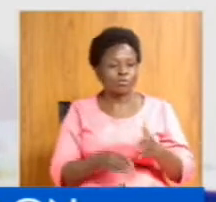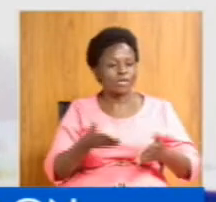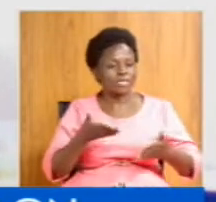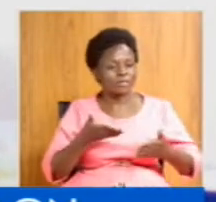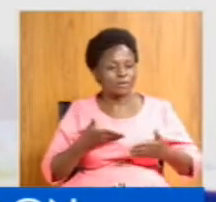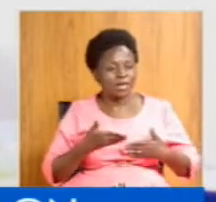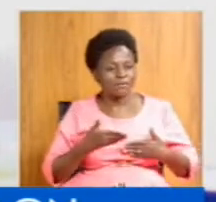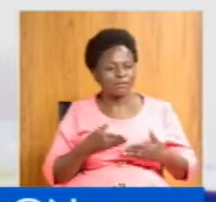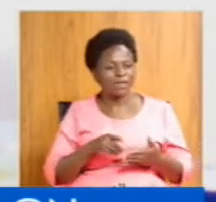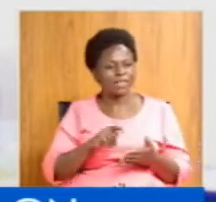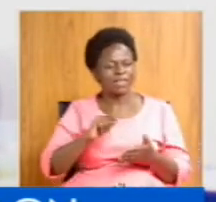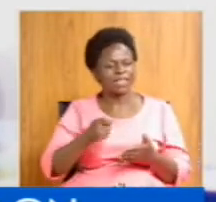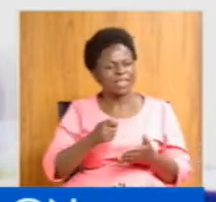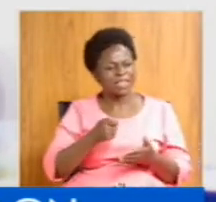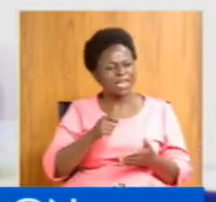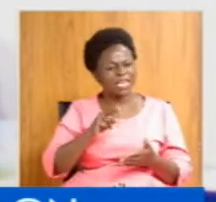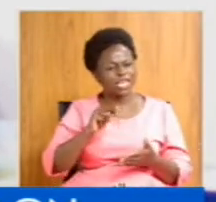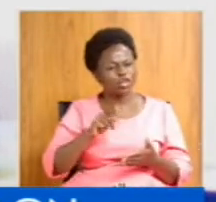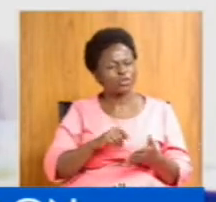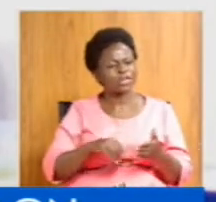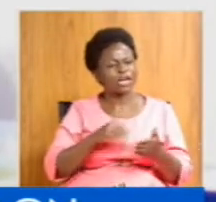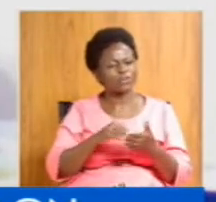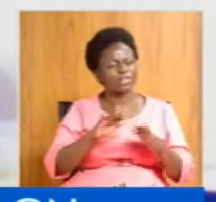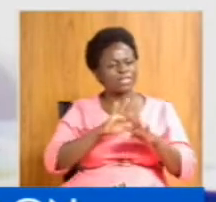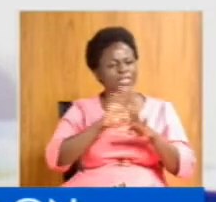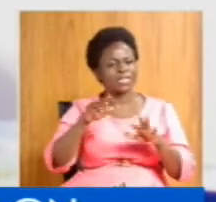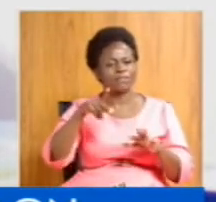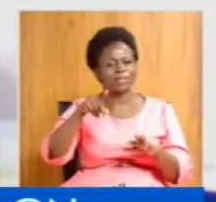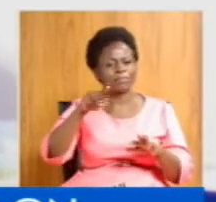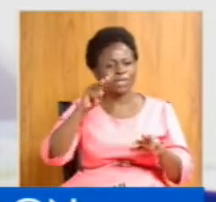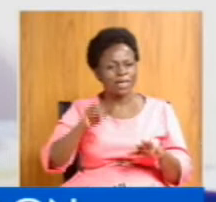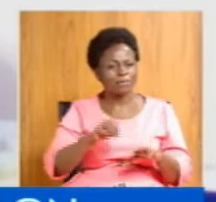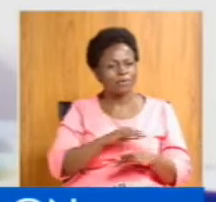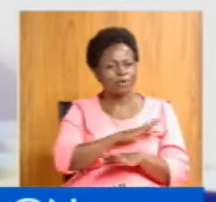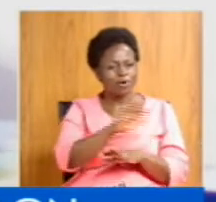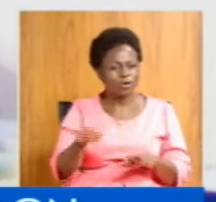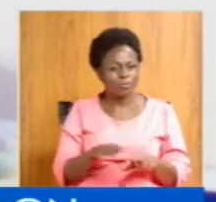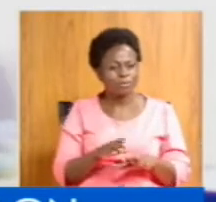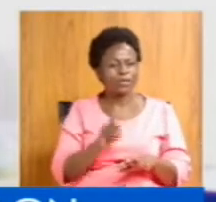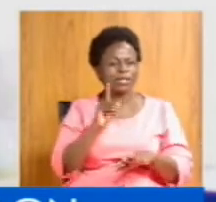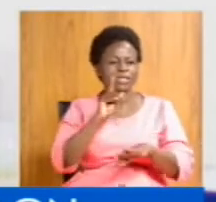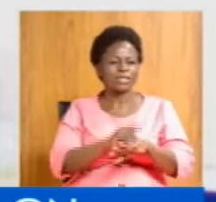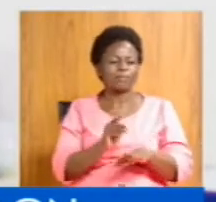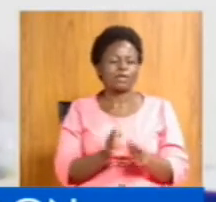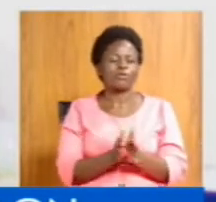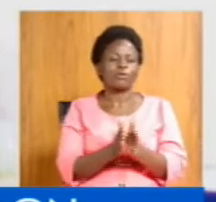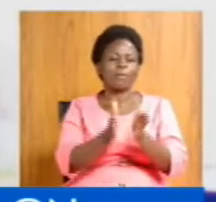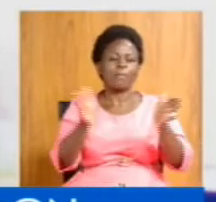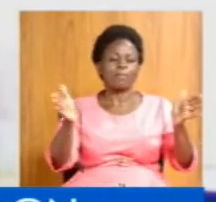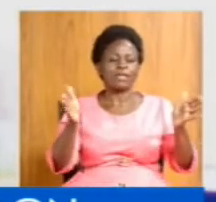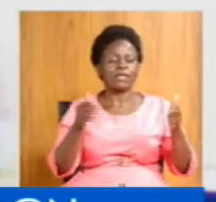the keynote address was very clear even important presidents and prime ministers when COVID hit them they relied on their public health